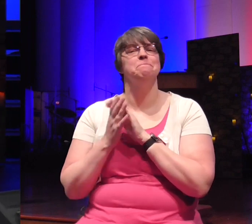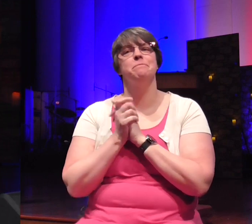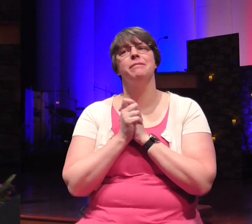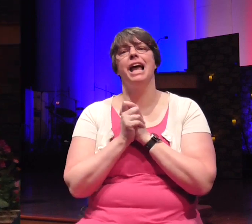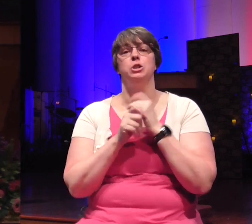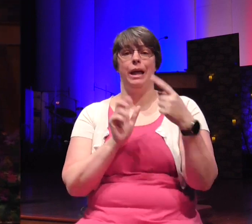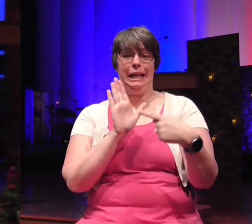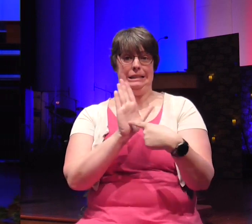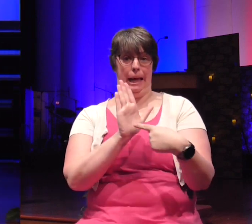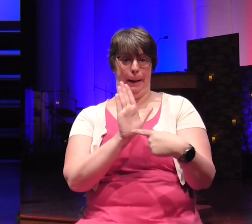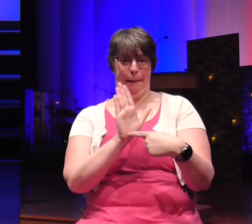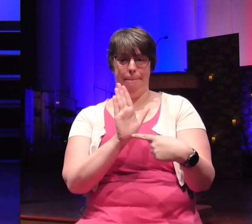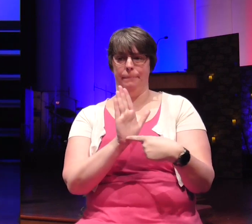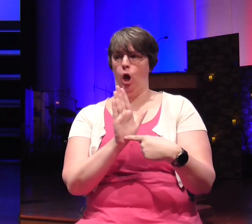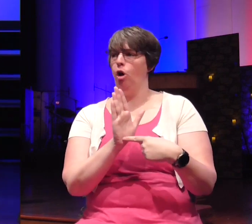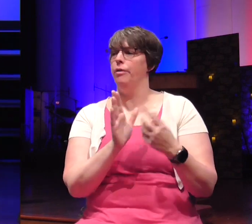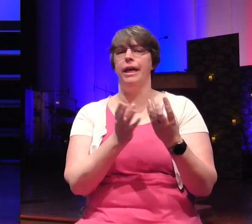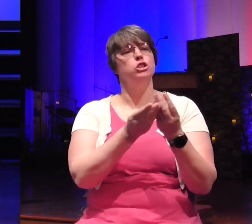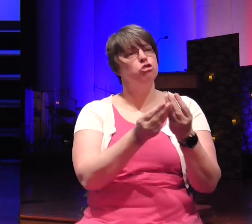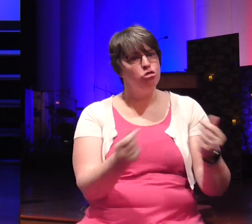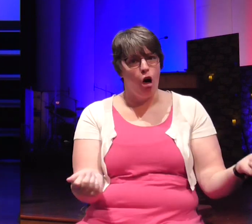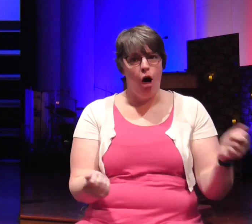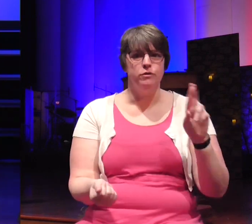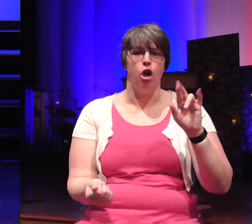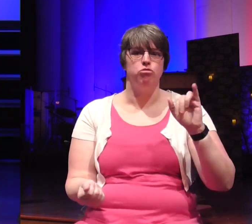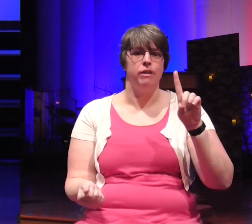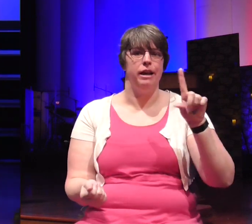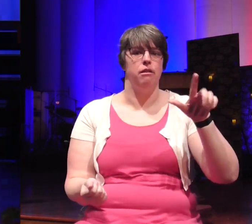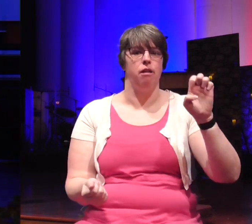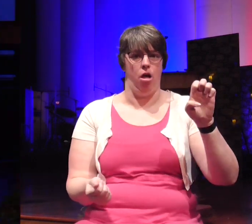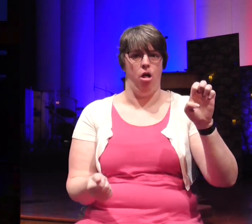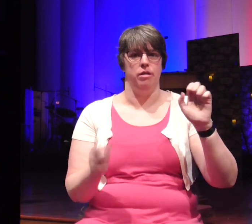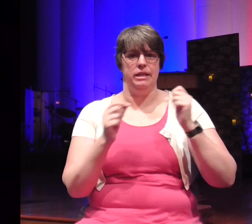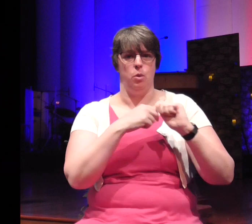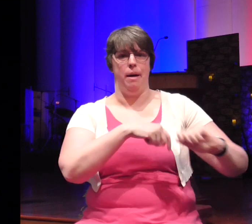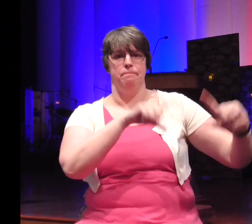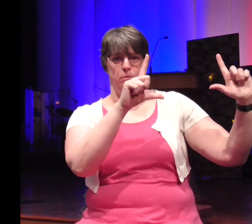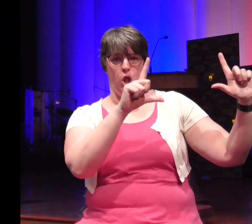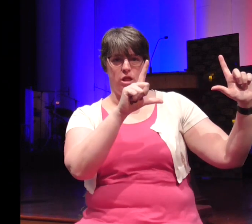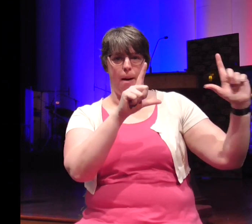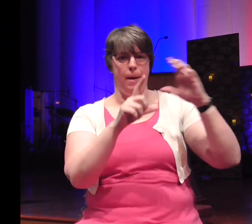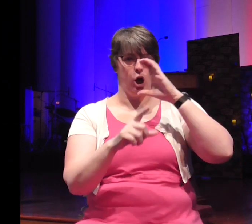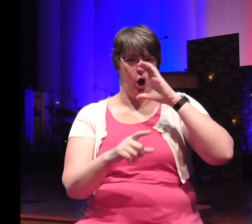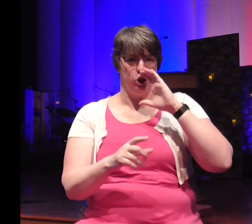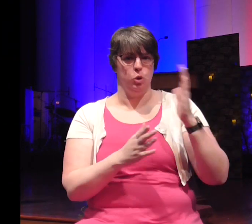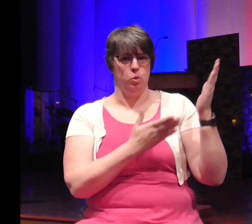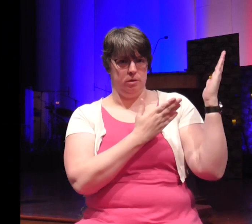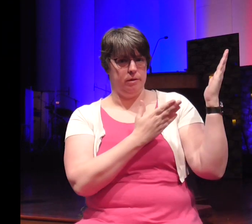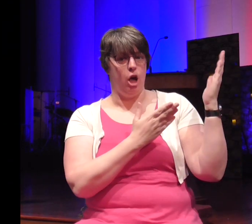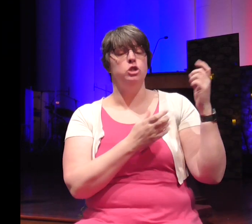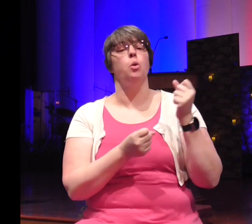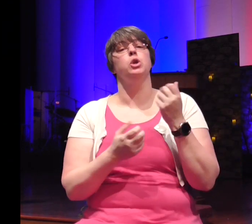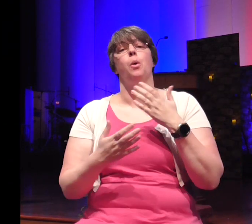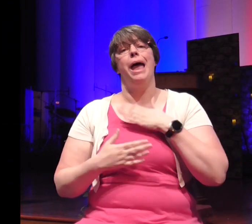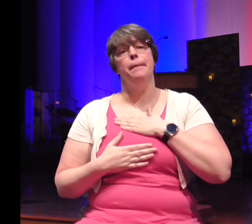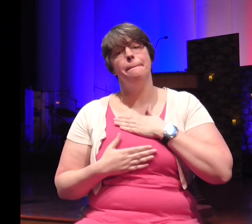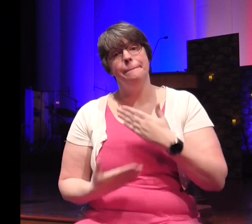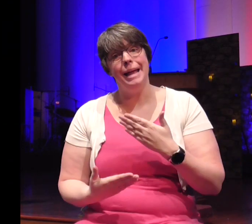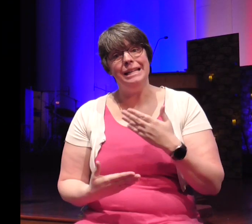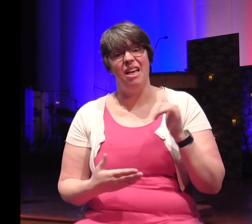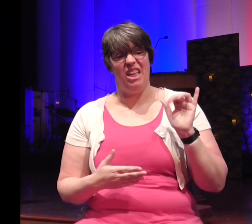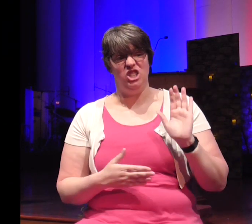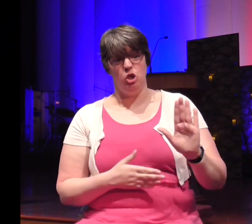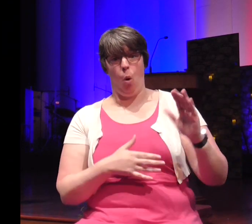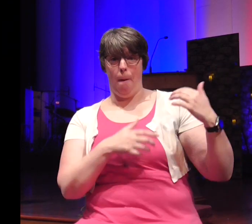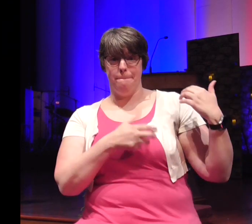which also solves a long-held riddle, is in this cartoon from the far side that I share with you. So, you admit that this is indeed your banjo